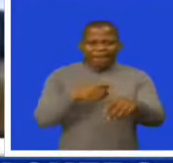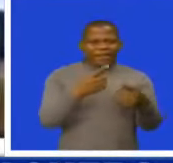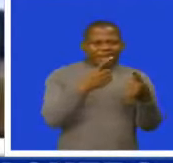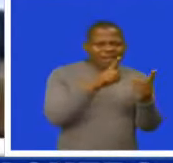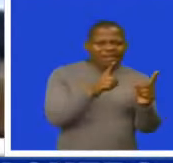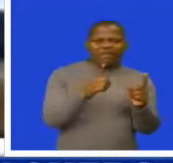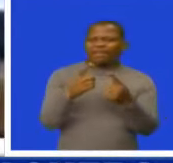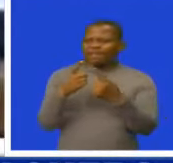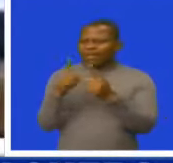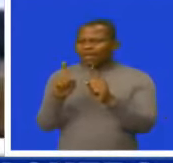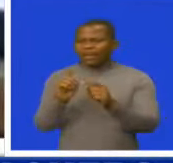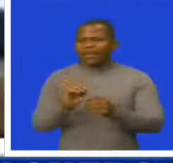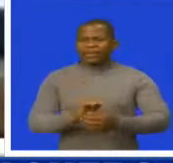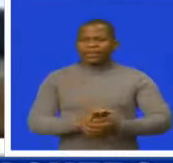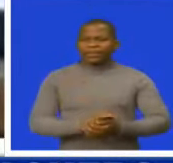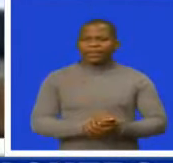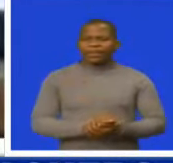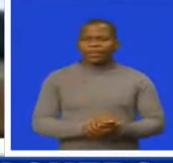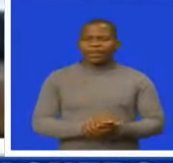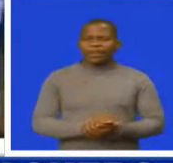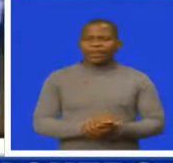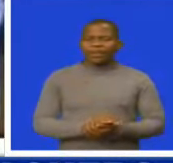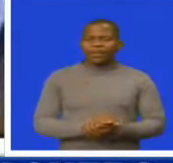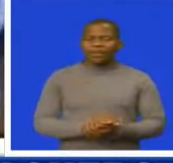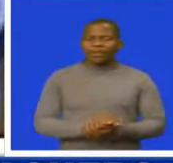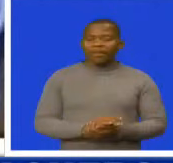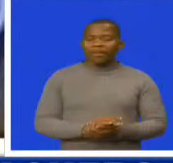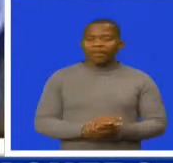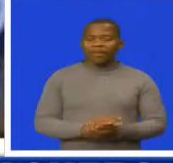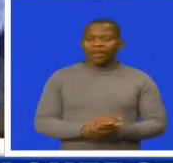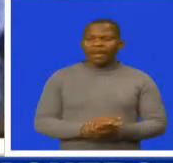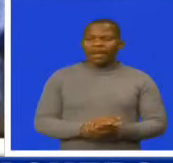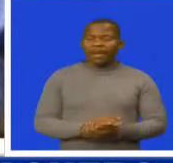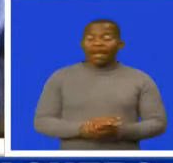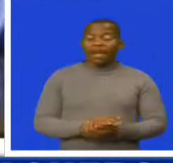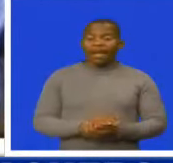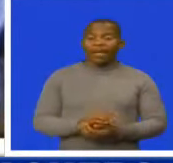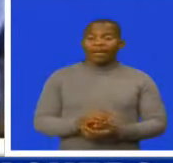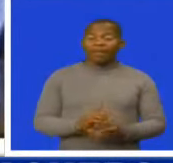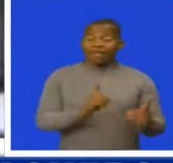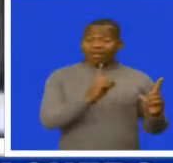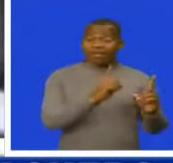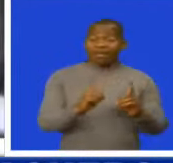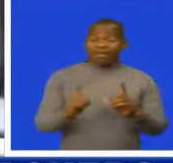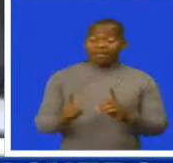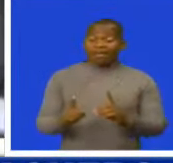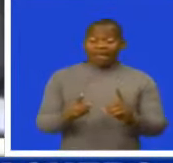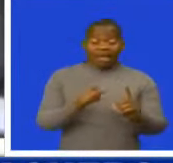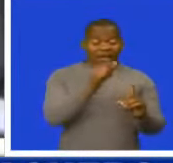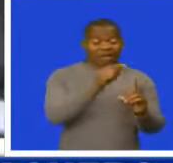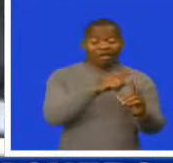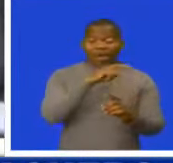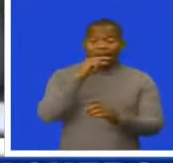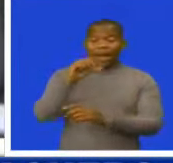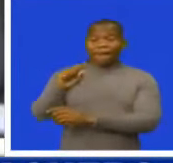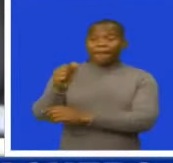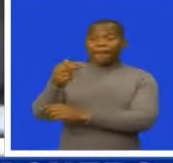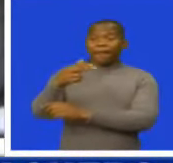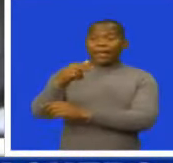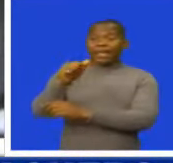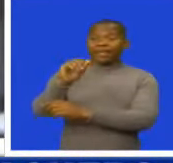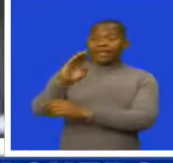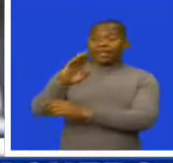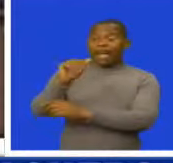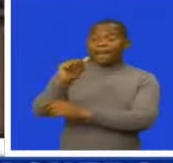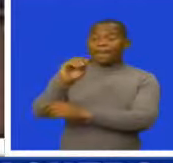basafundza. Thishela nhloko wesikolwa lesincane iSt Anselm Lina Cebisile Shabangu ubongela ihhovisi letemfundo lesifundza saseshiselweni